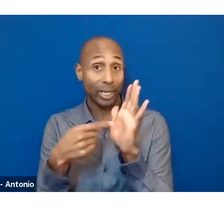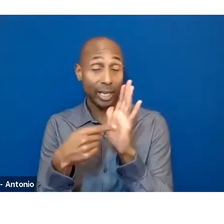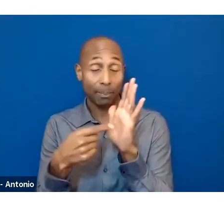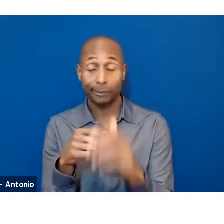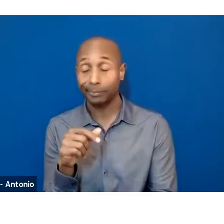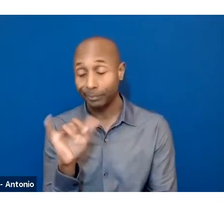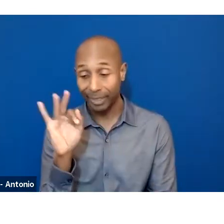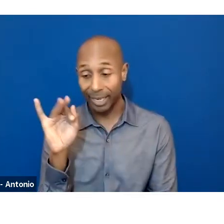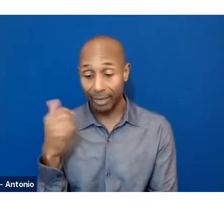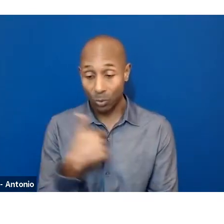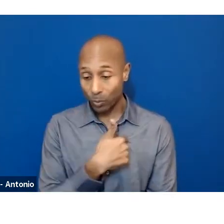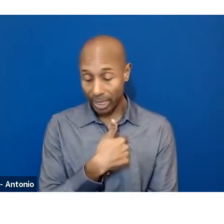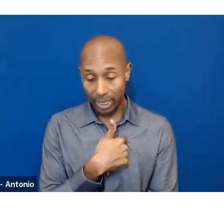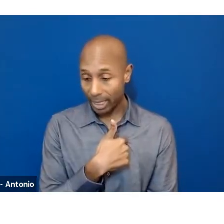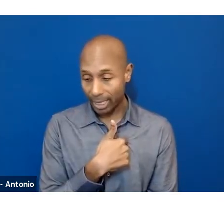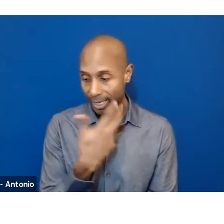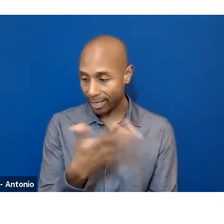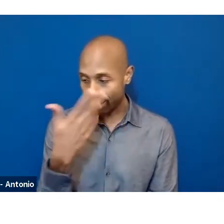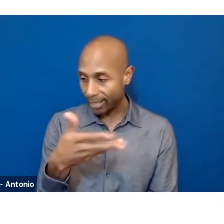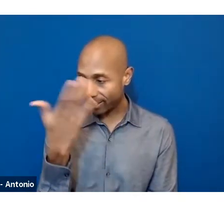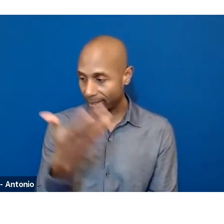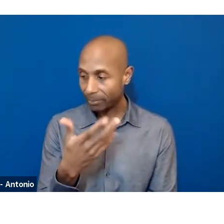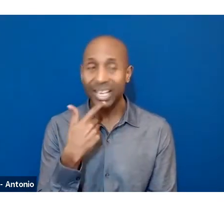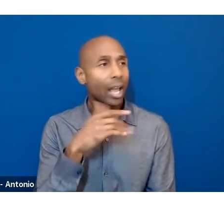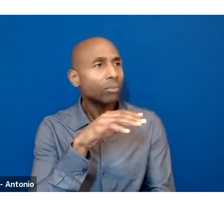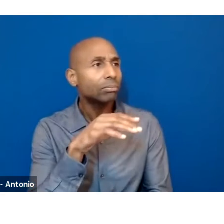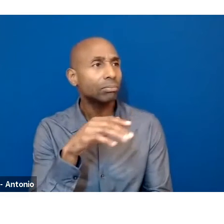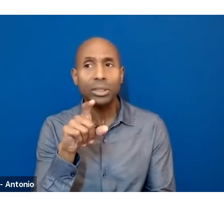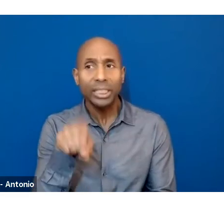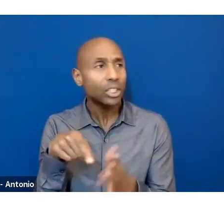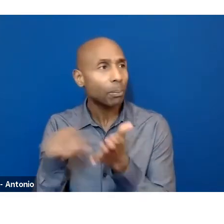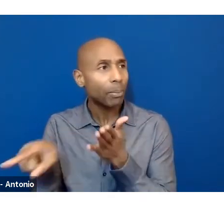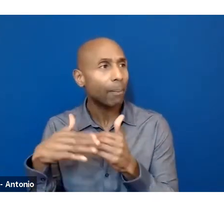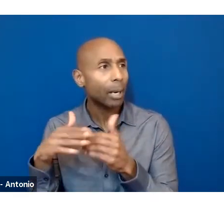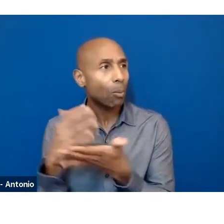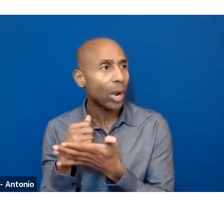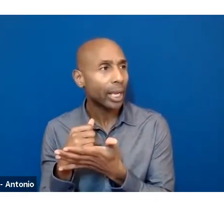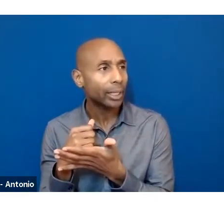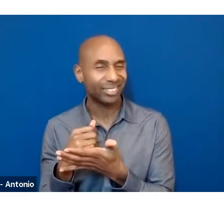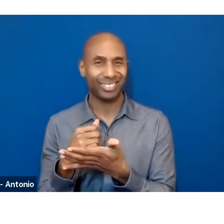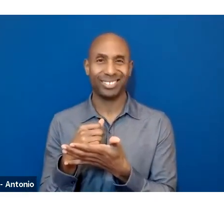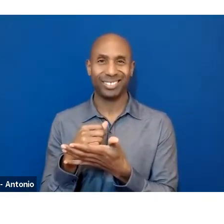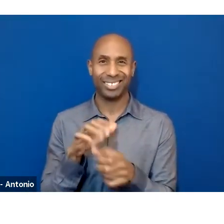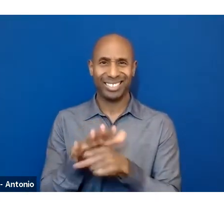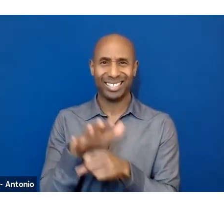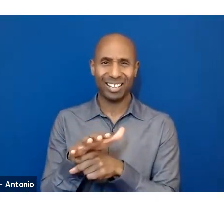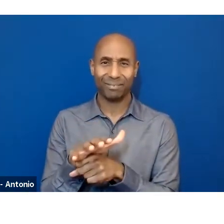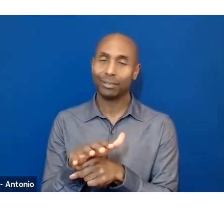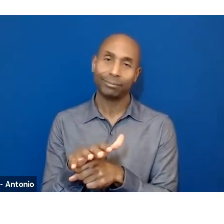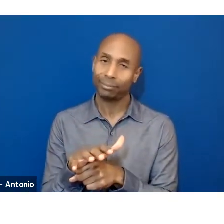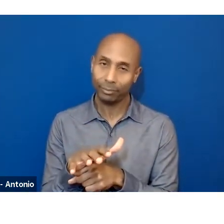example, to push for minimum wages for garment workers, right? Because we